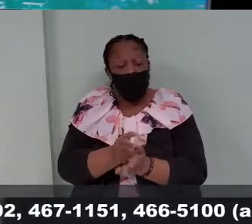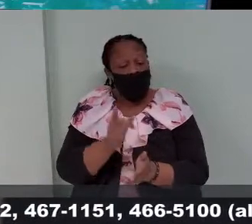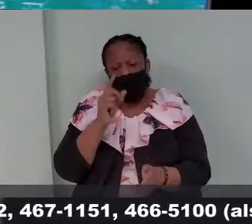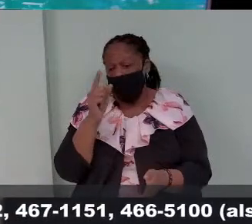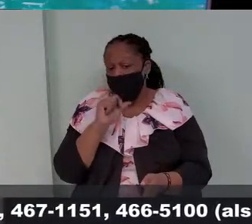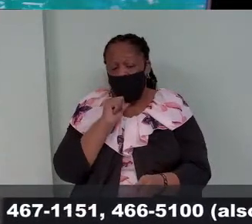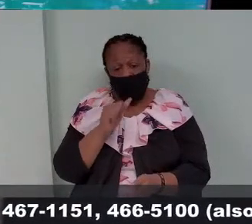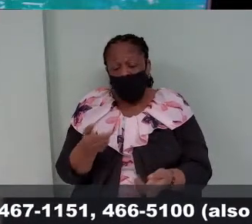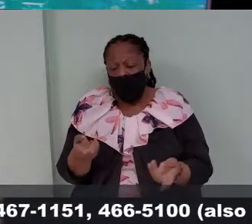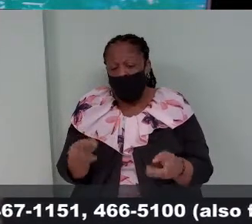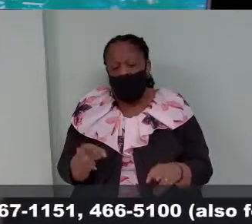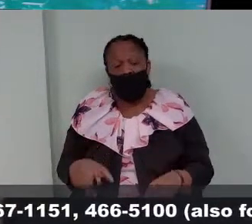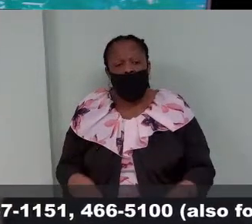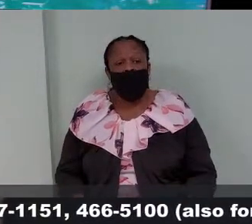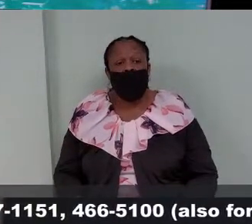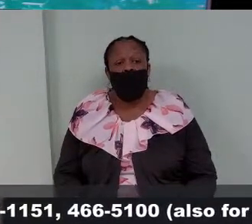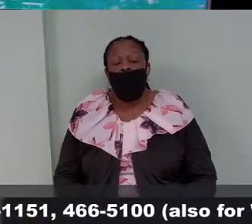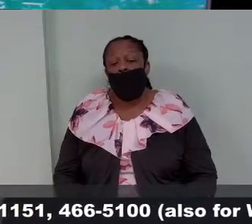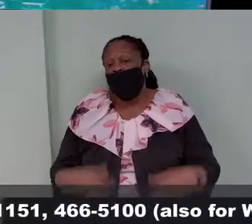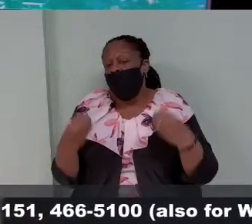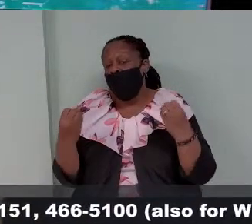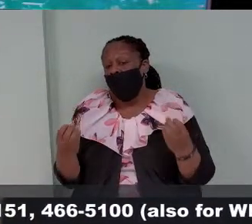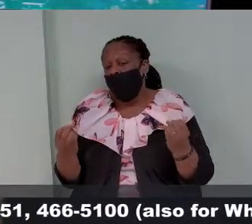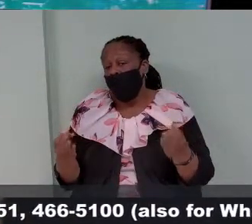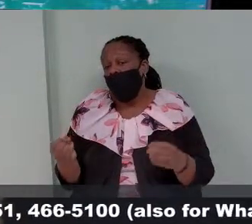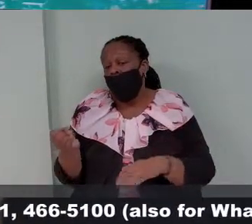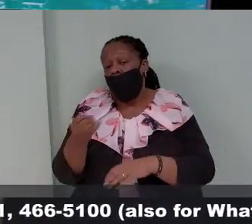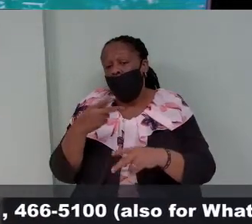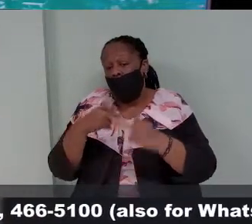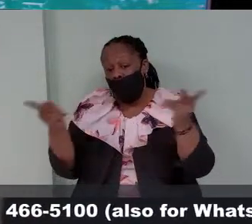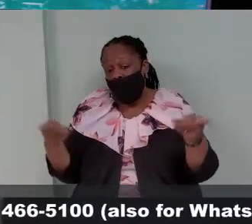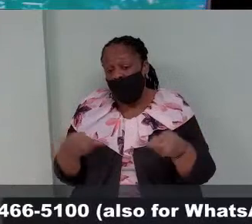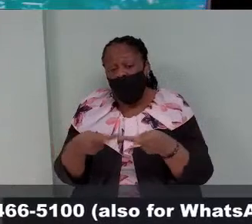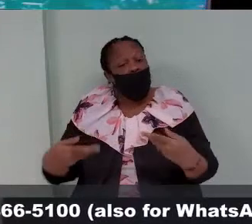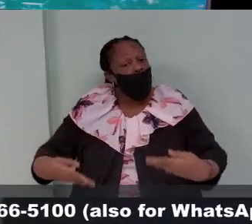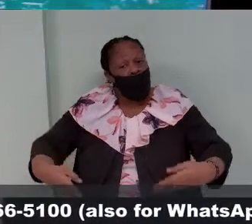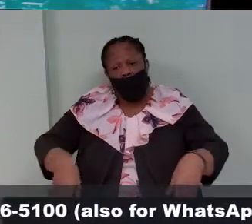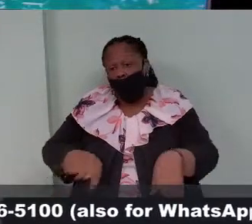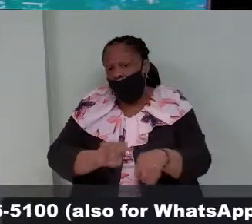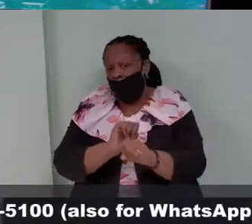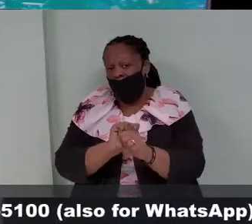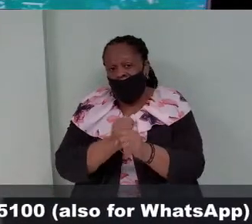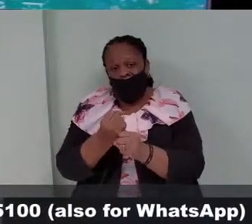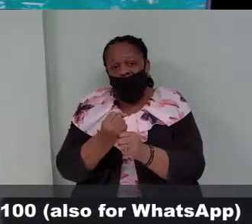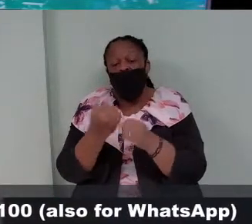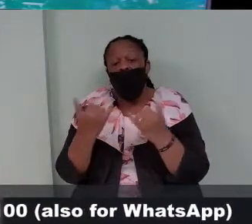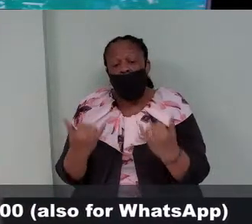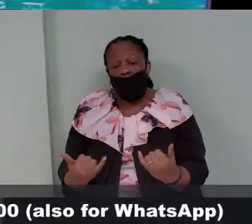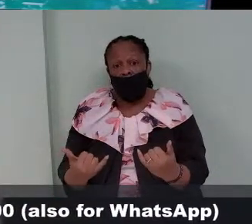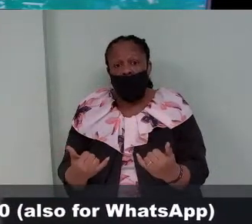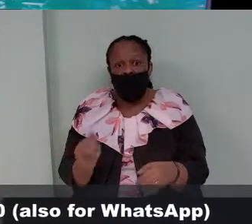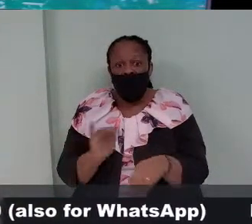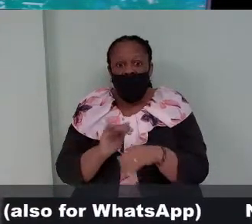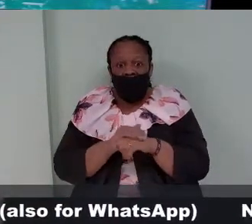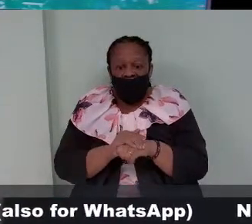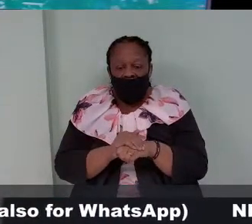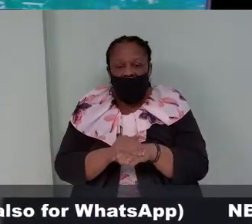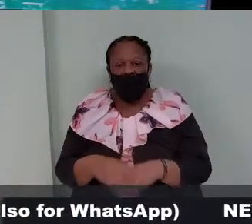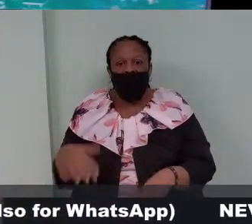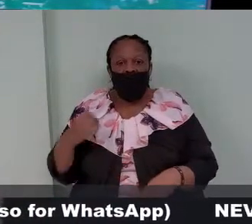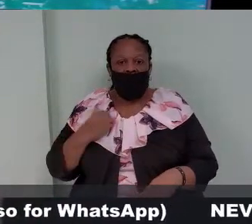to make that trip over to the Caribbean with small numbers for persons to be able to start